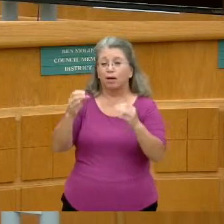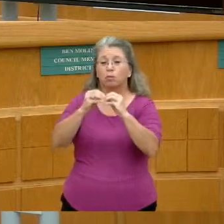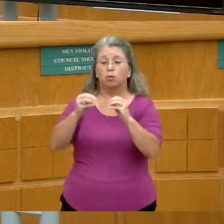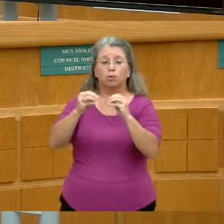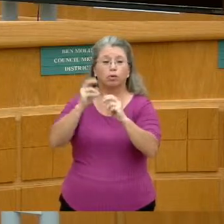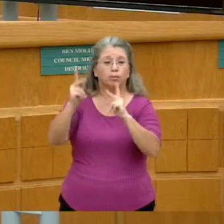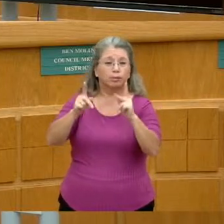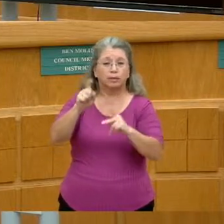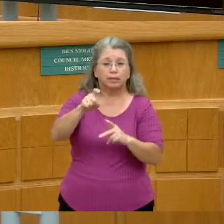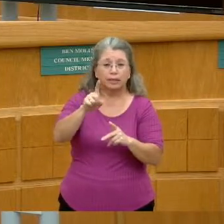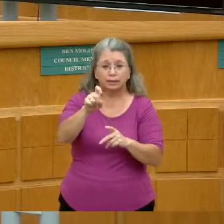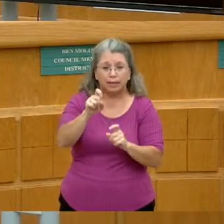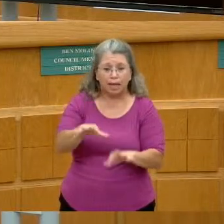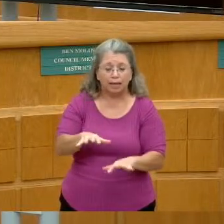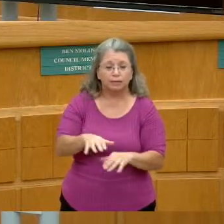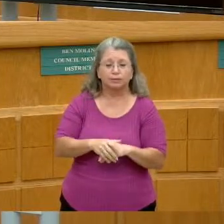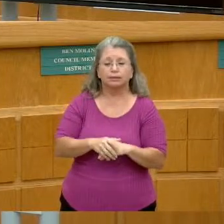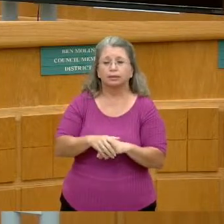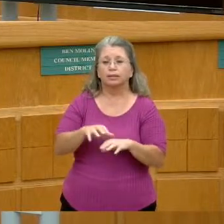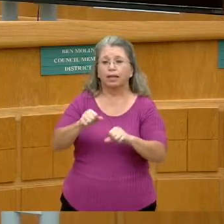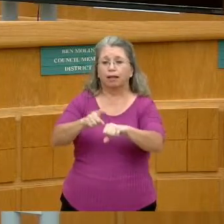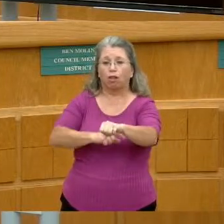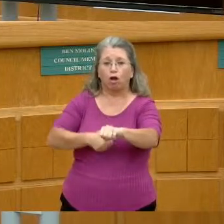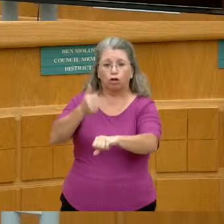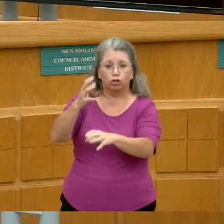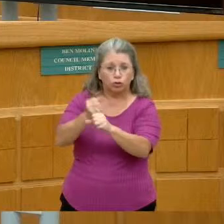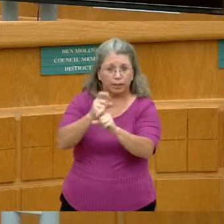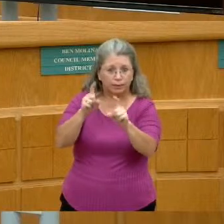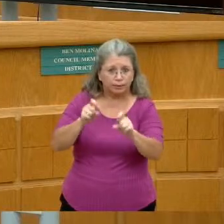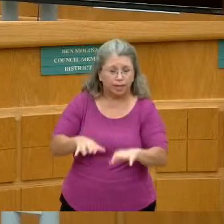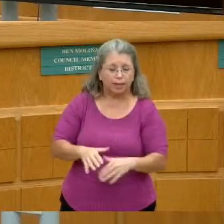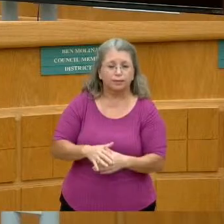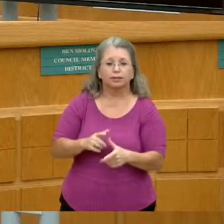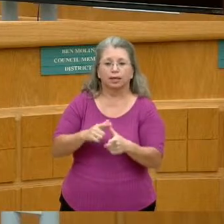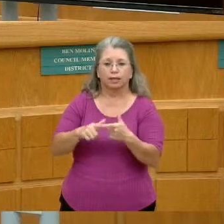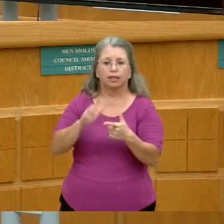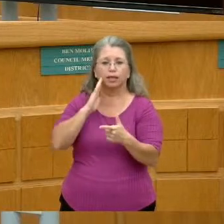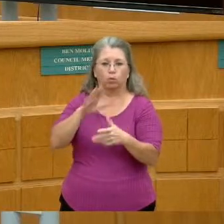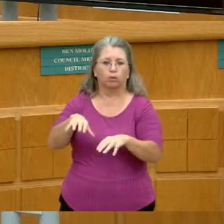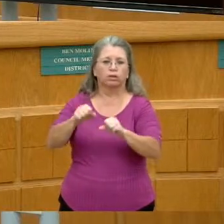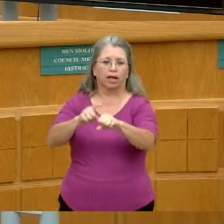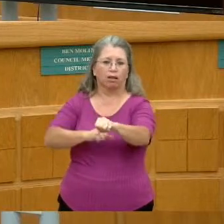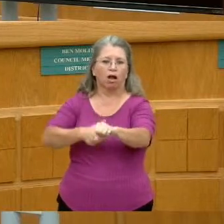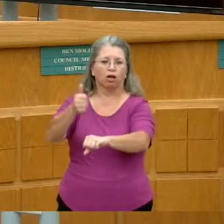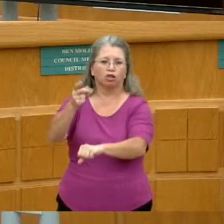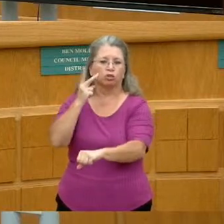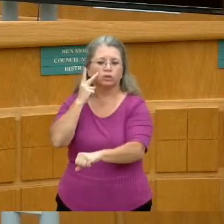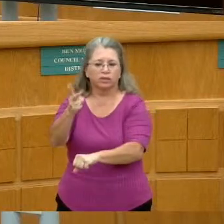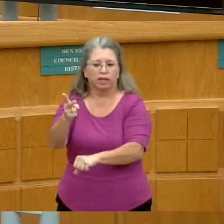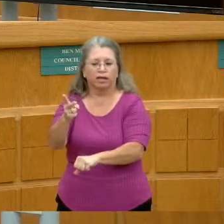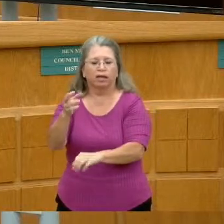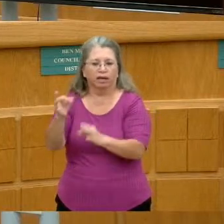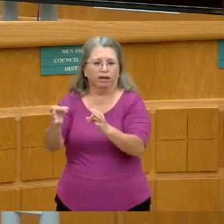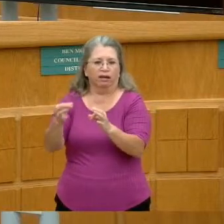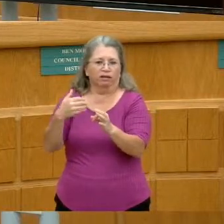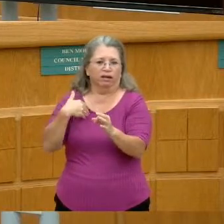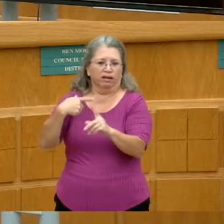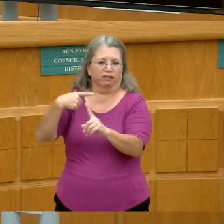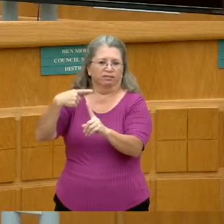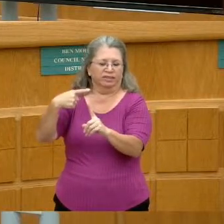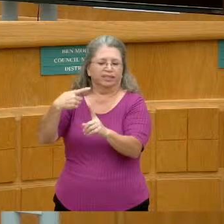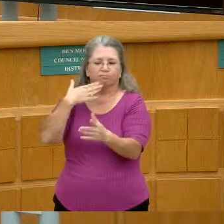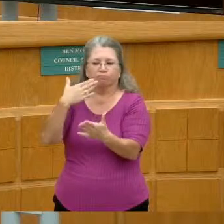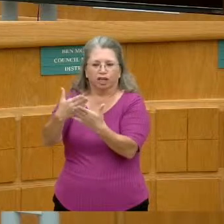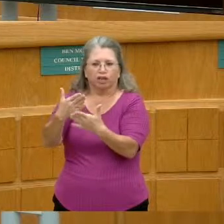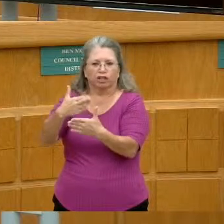testing, the longer and longer it takes to even see if we're having an effect or not. So